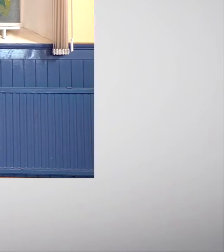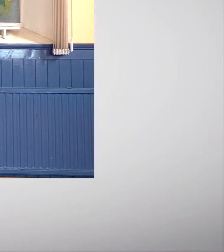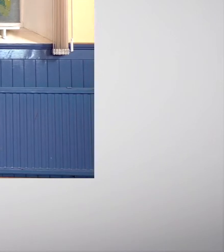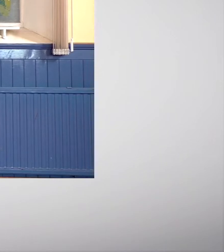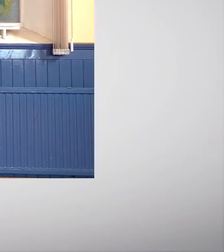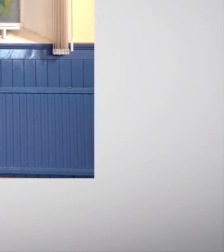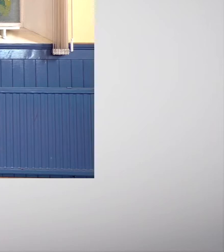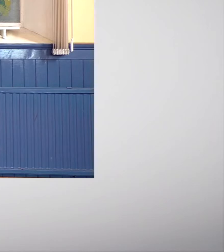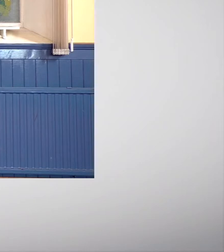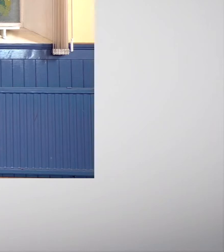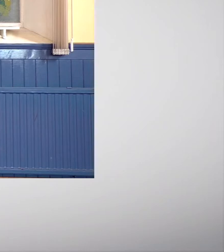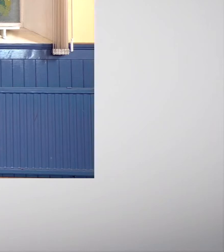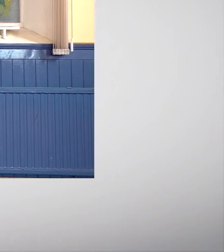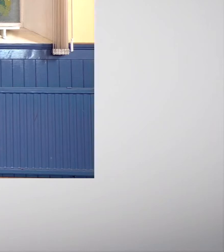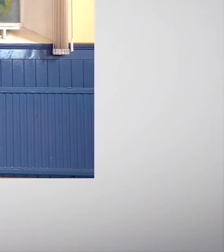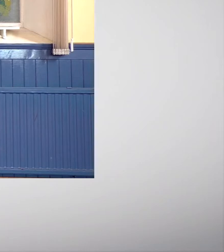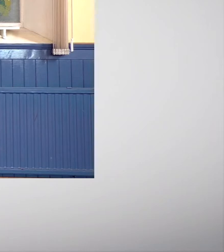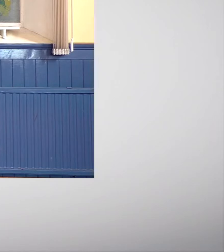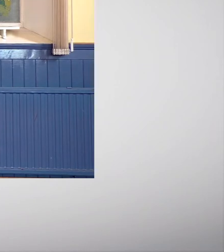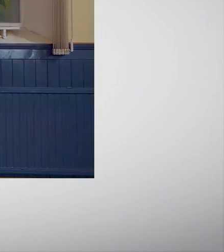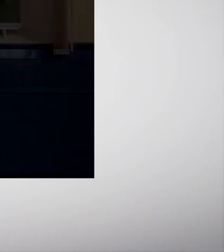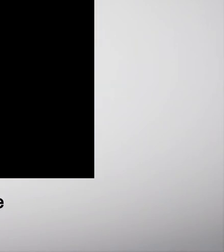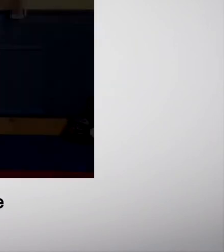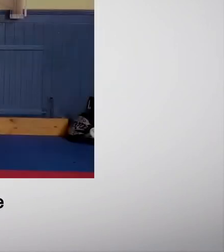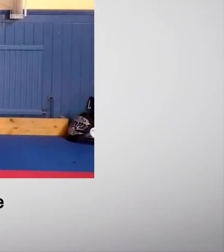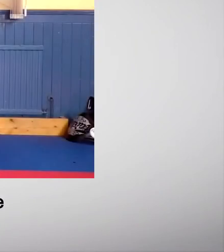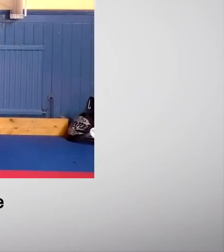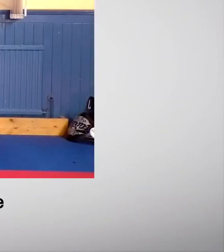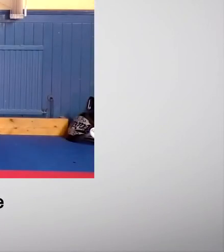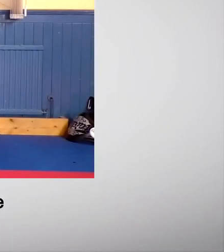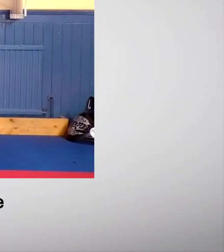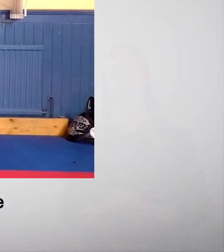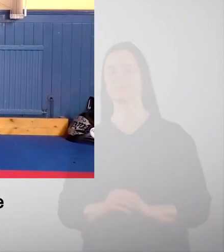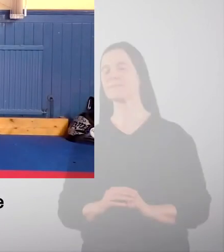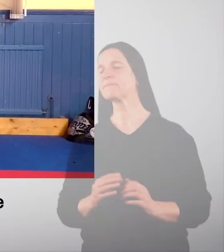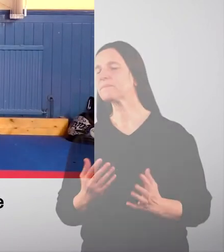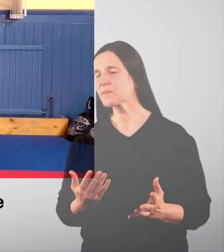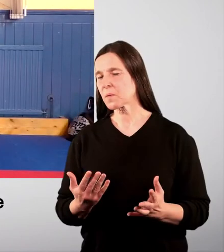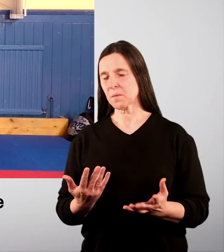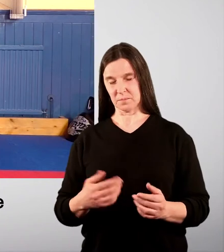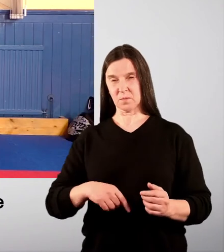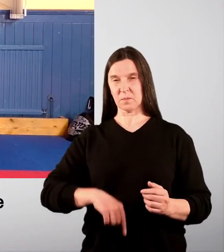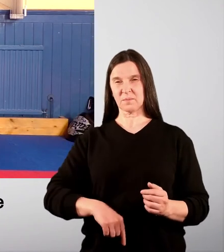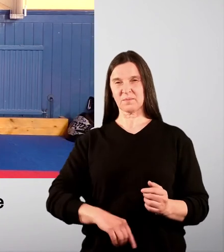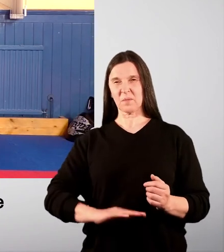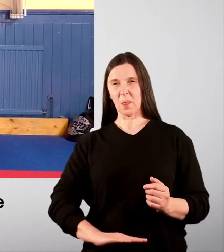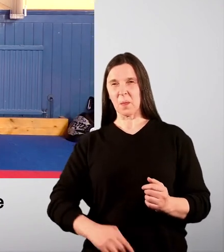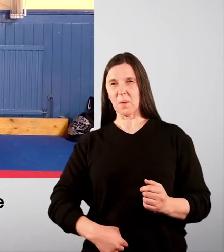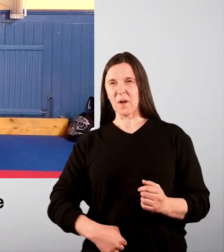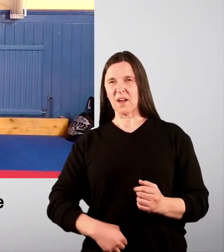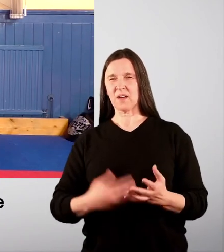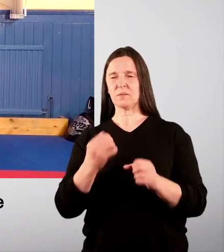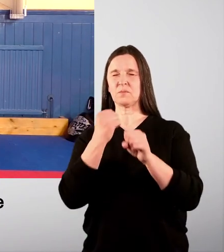best, but if you hit lower down, it's still effective as well. And the last area in the T-zone is the pubic bone area, the groin